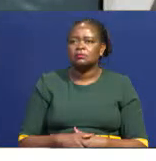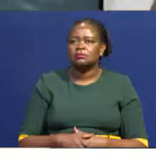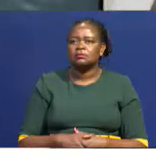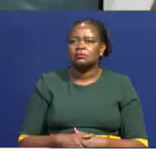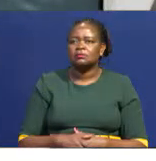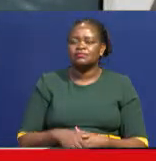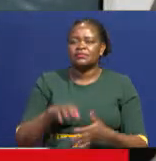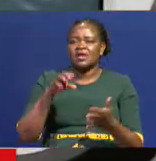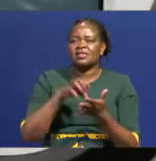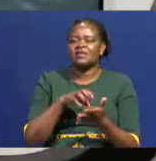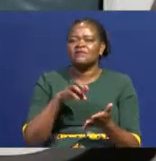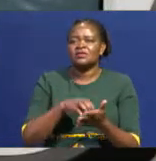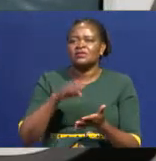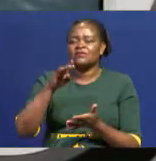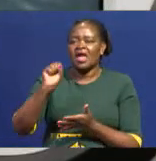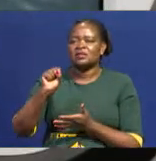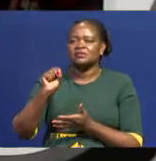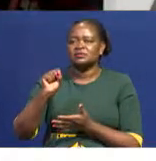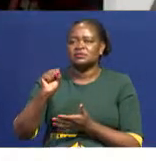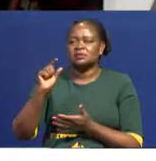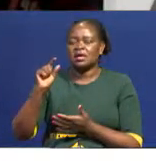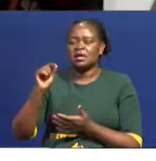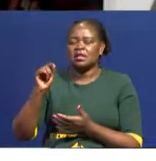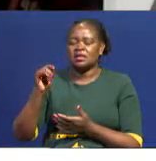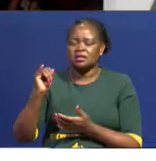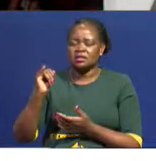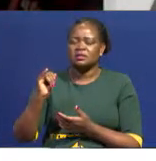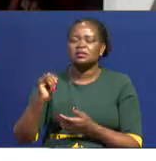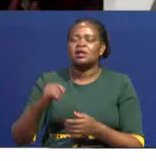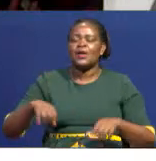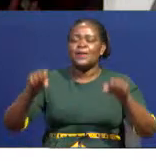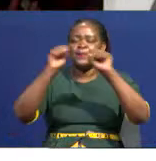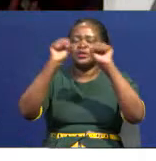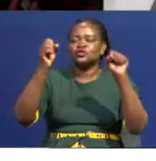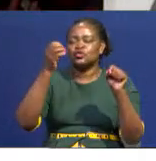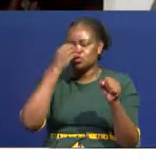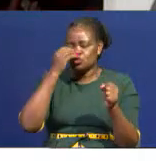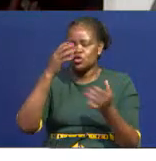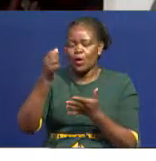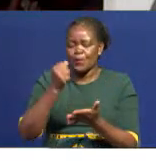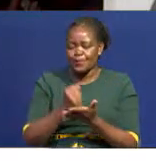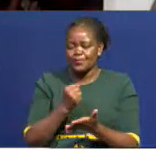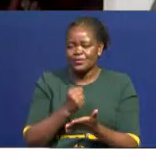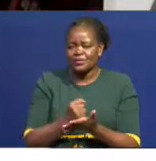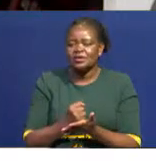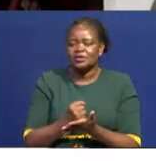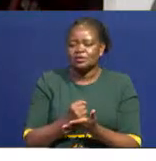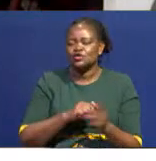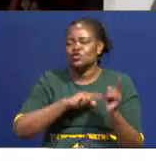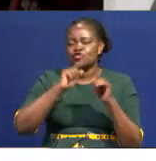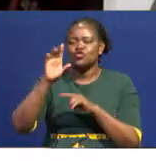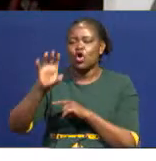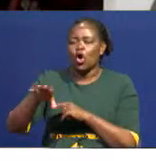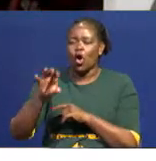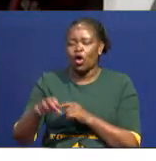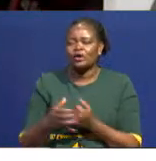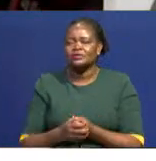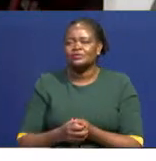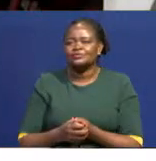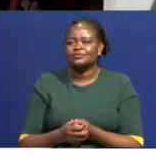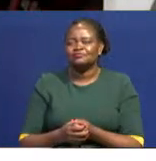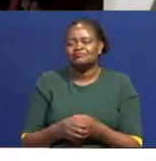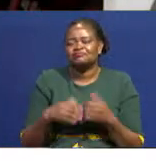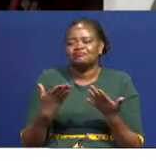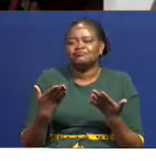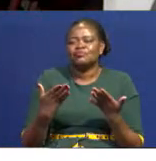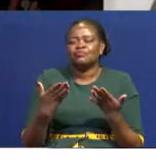The fate of Charles Githinji, President William Ruto's nominee for Consul General to the Democratic Republic of Congo in Goma, now lies